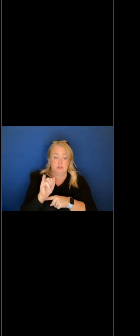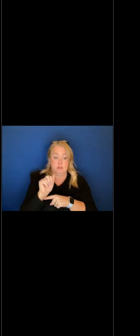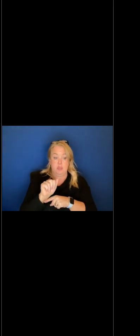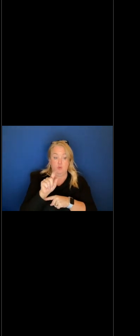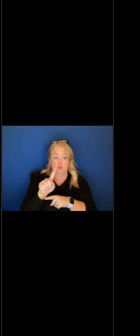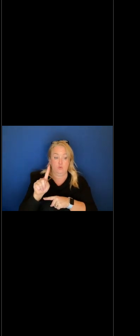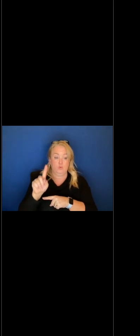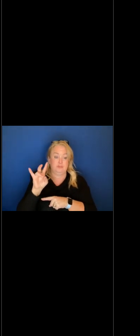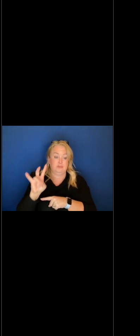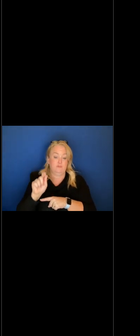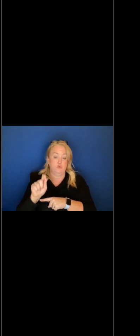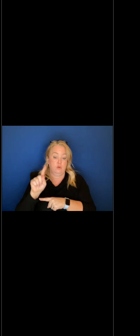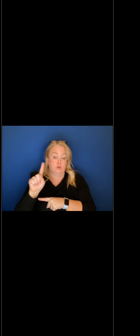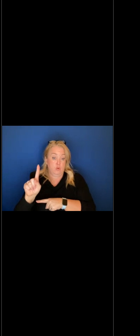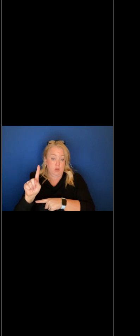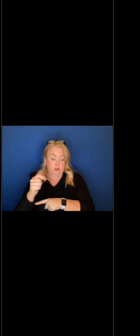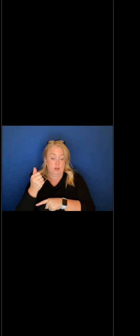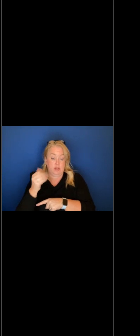A117.1